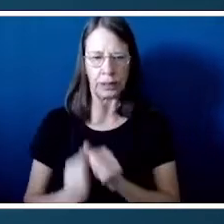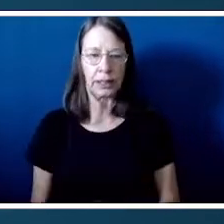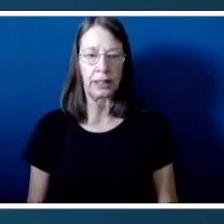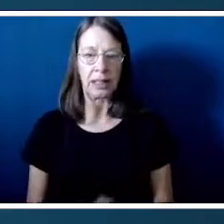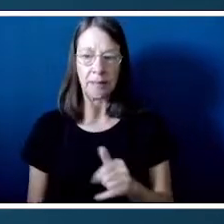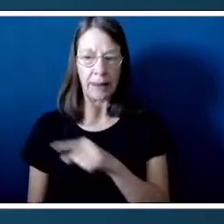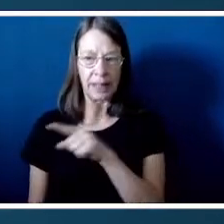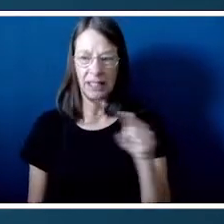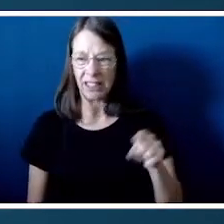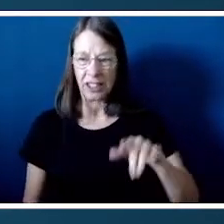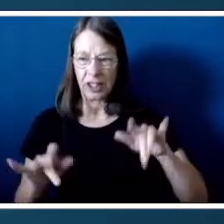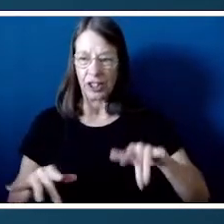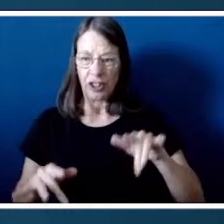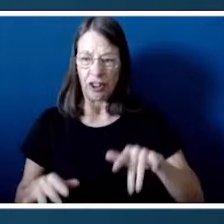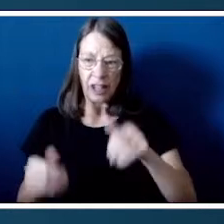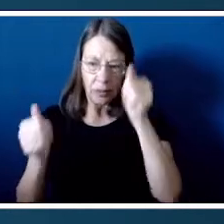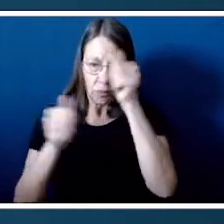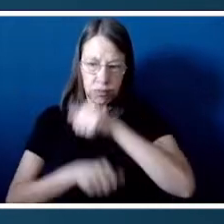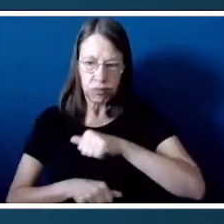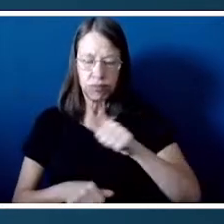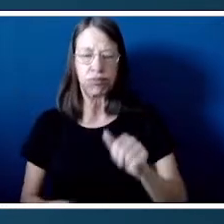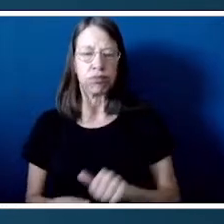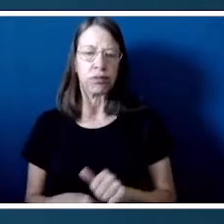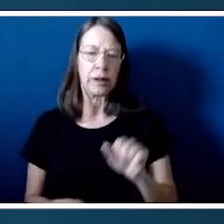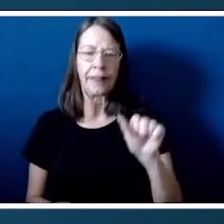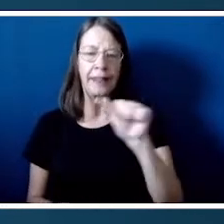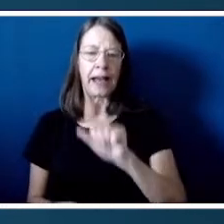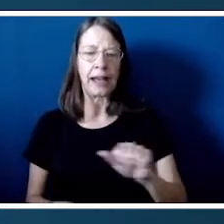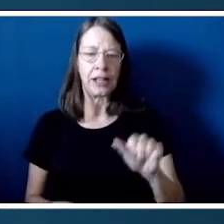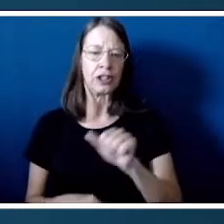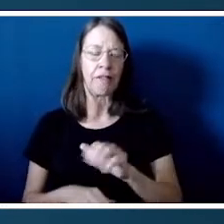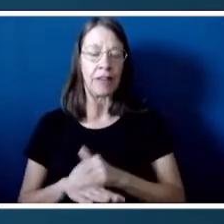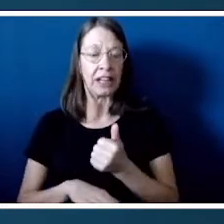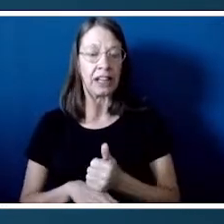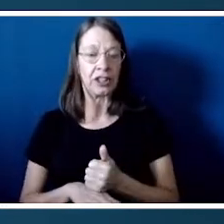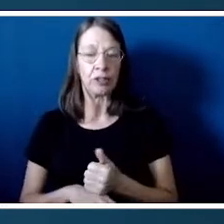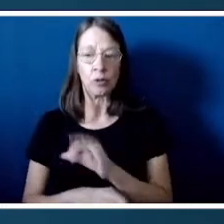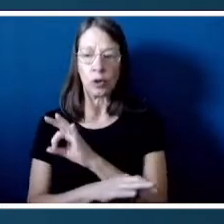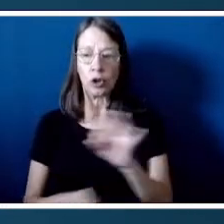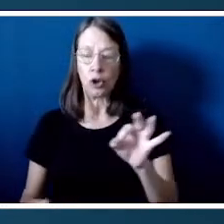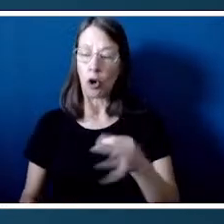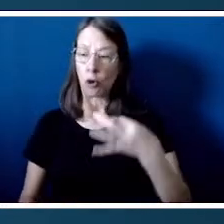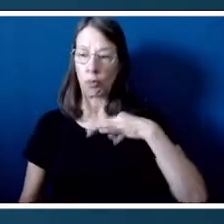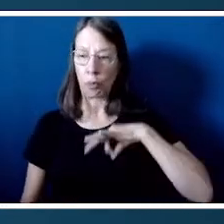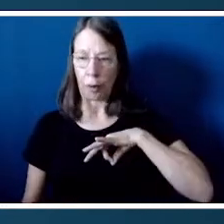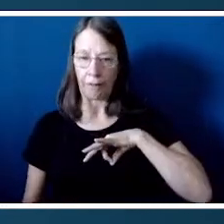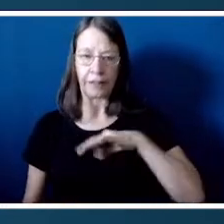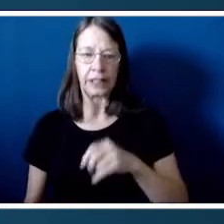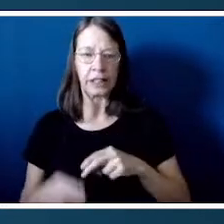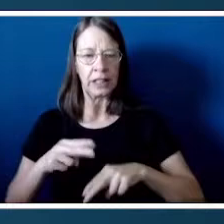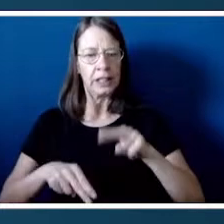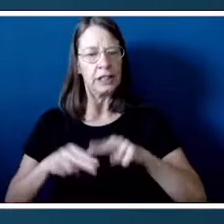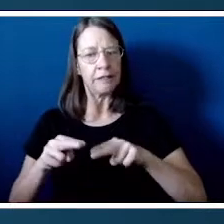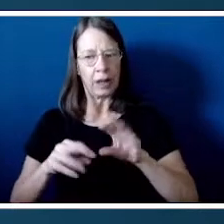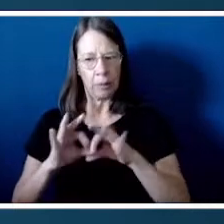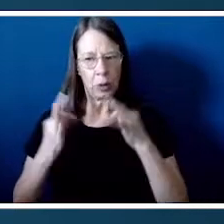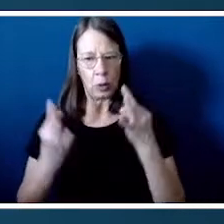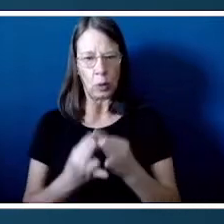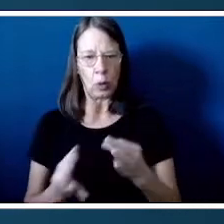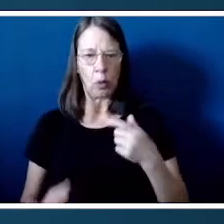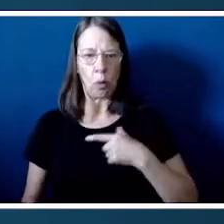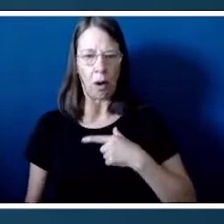familiar with the Asia Foundation, we are a nonprofit international development organization that's committed to